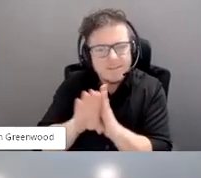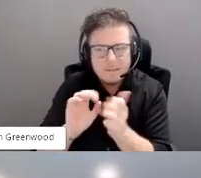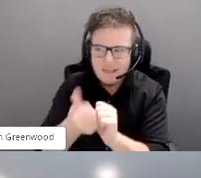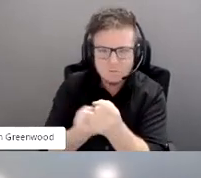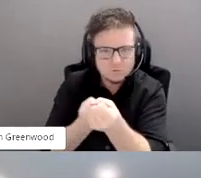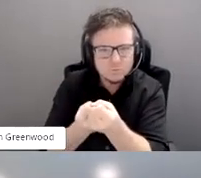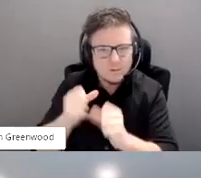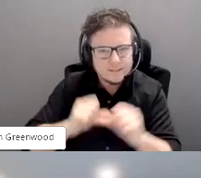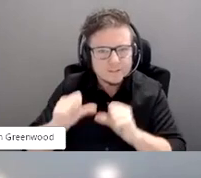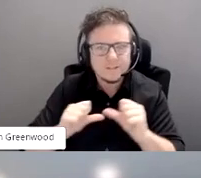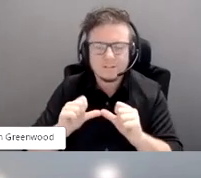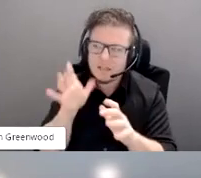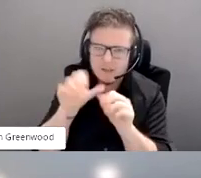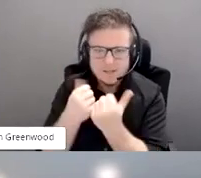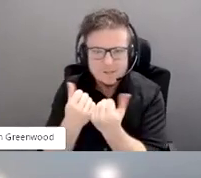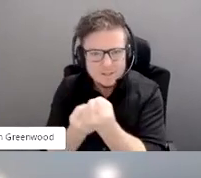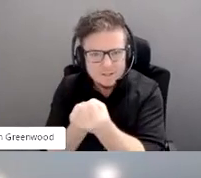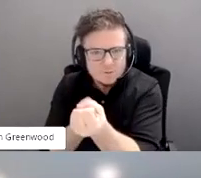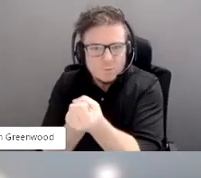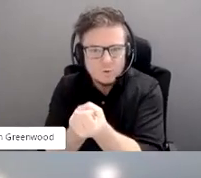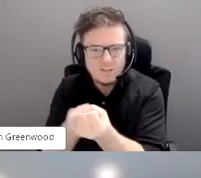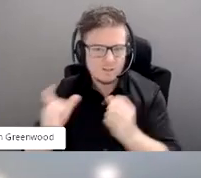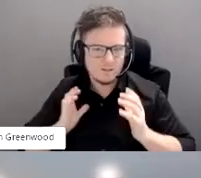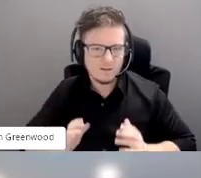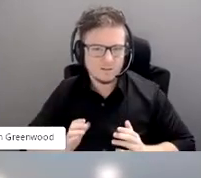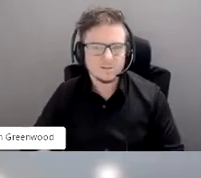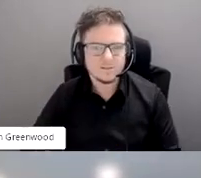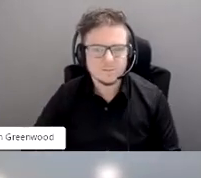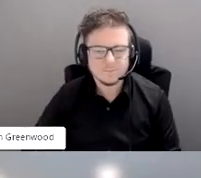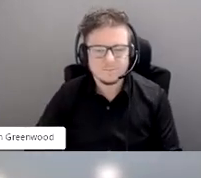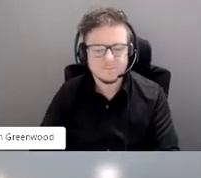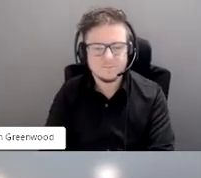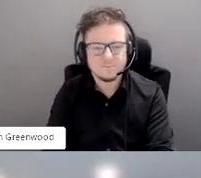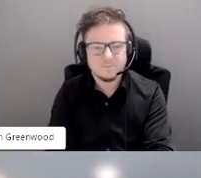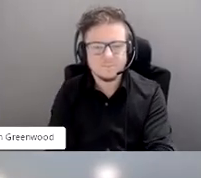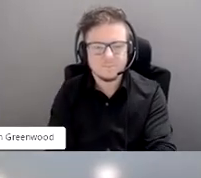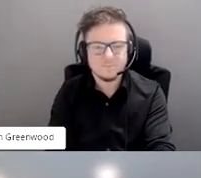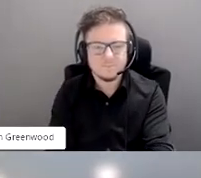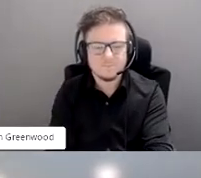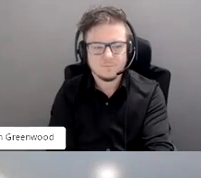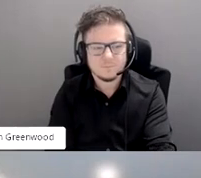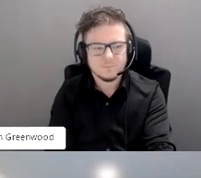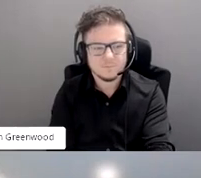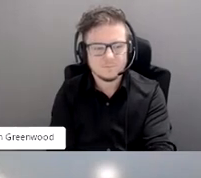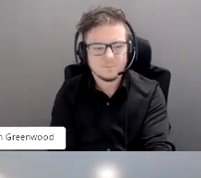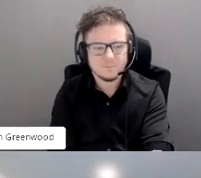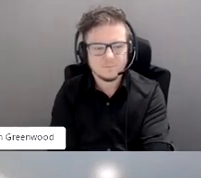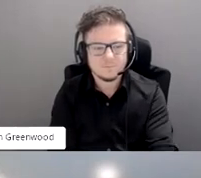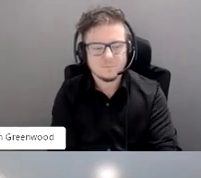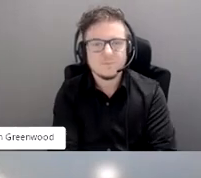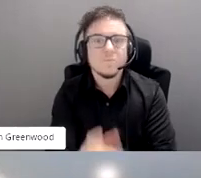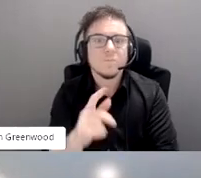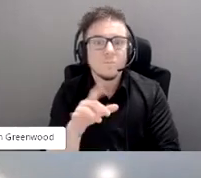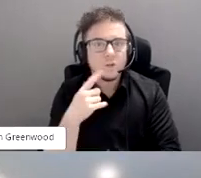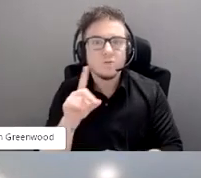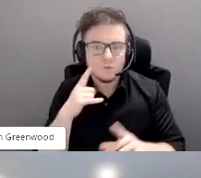as agencies to support the clients that we might be working with. So we do work and host elder abuse networks, or